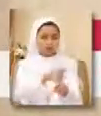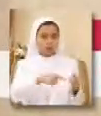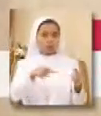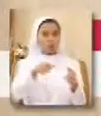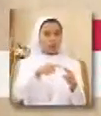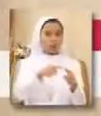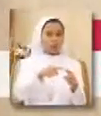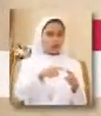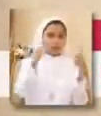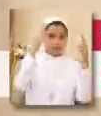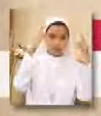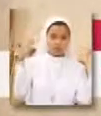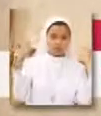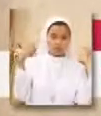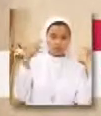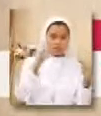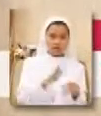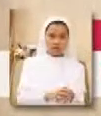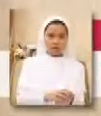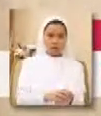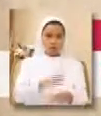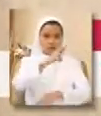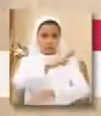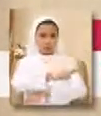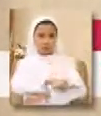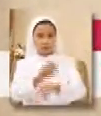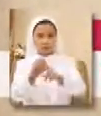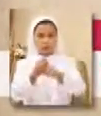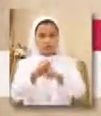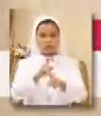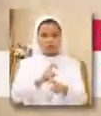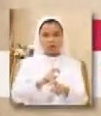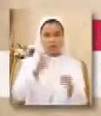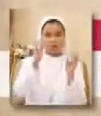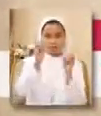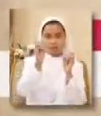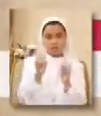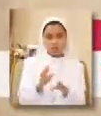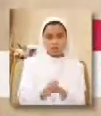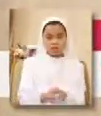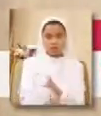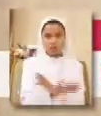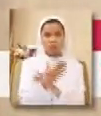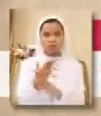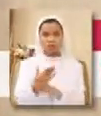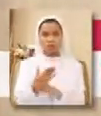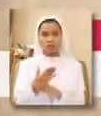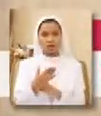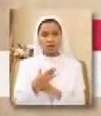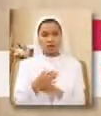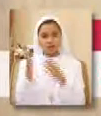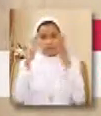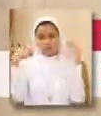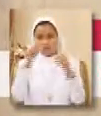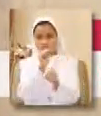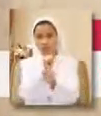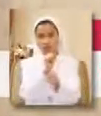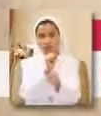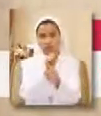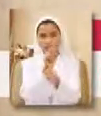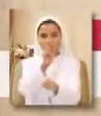teaching... In Jamaica. I went to work with the United Nations, with the